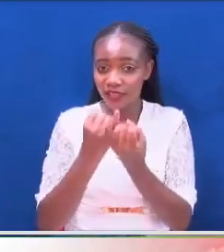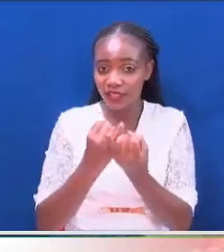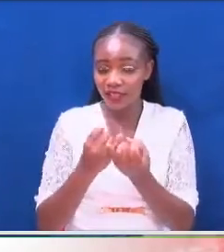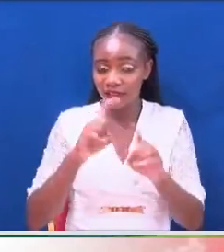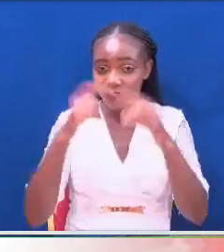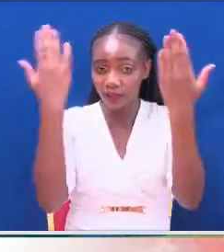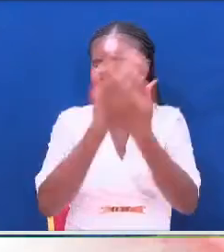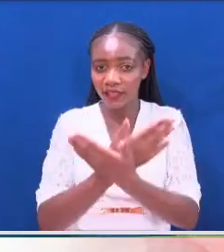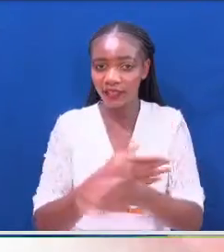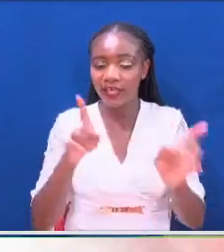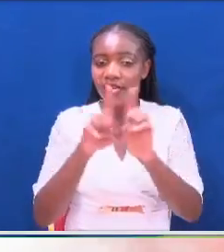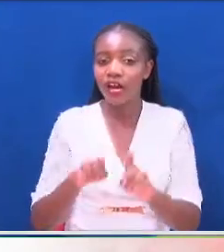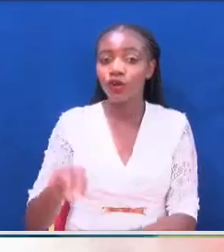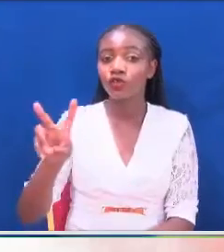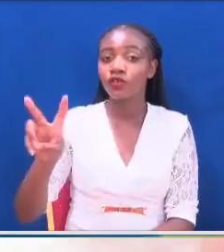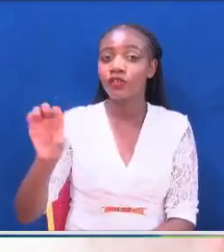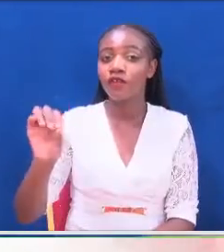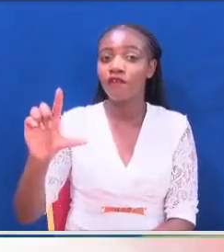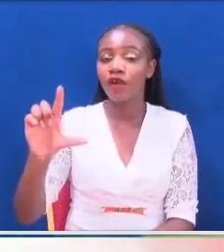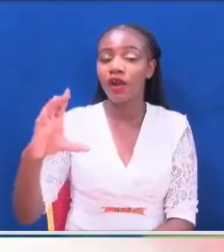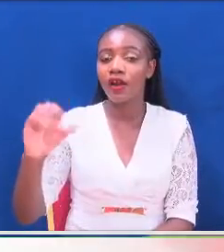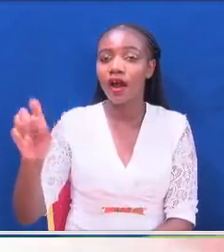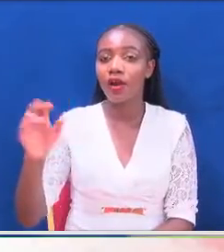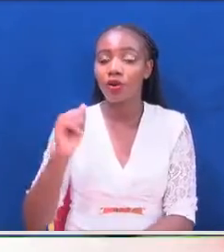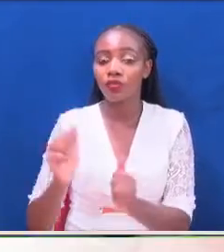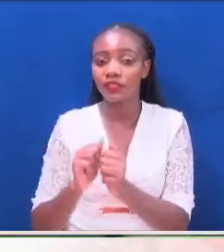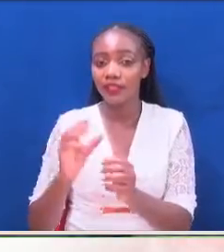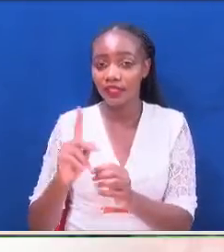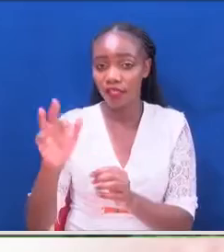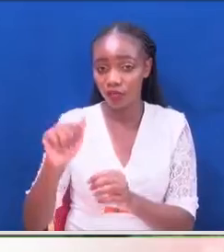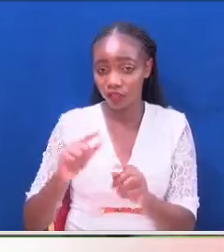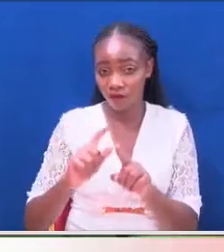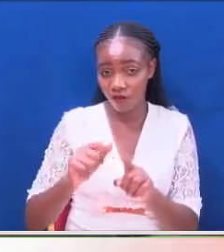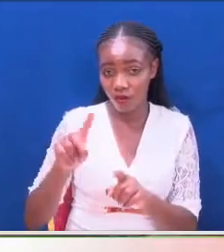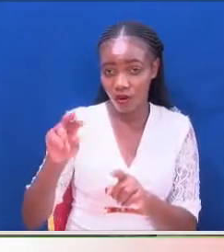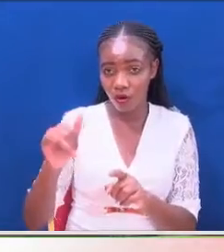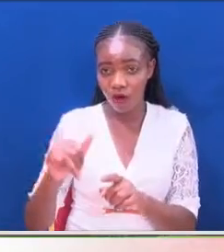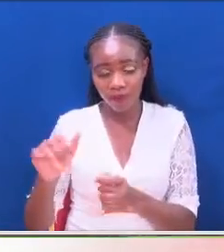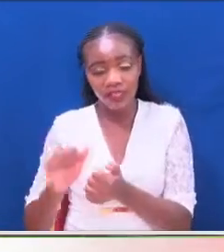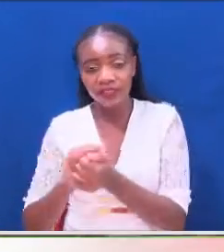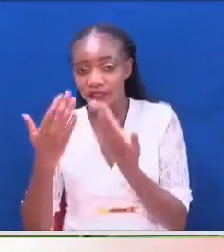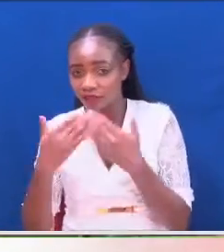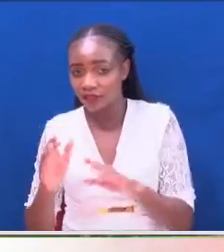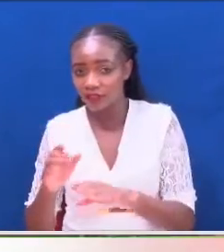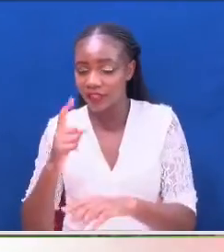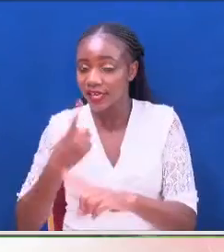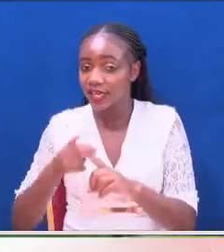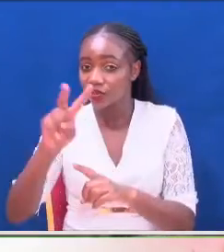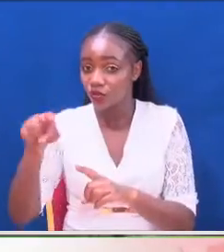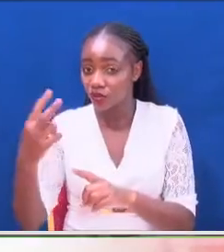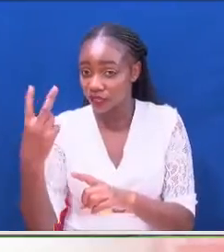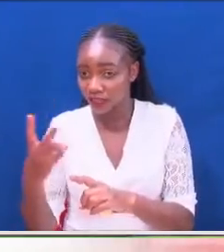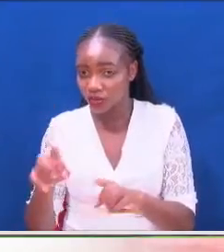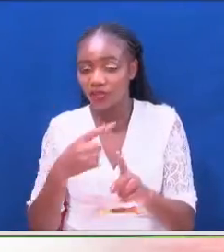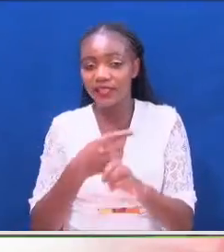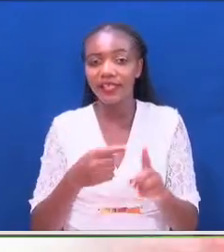on Saturday night. The volcano that is located 10 kilometers from Goma last erupted in 2002, killing 250